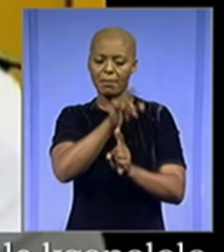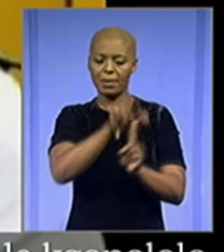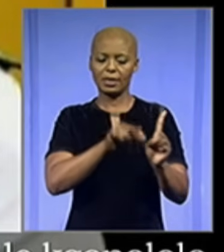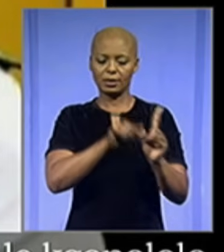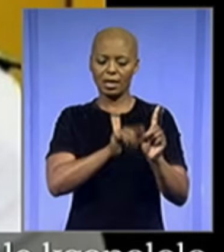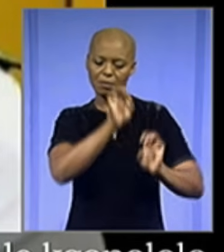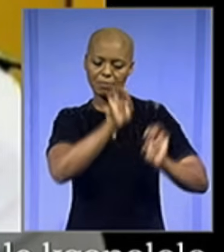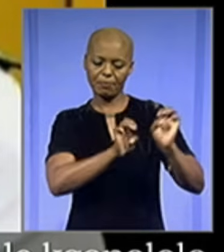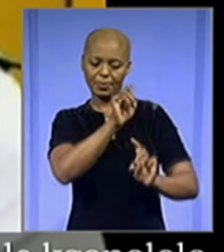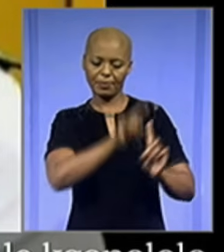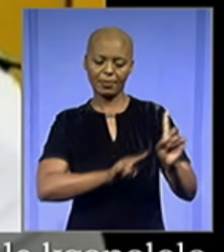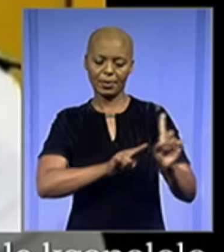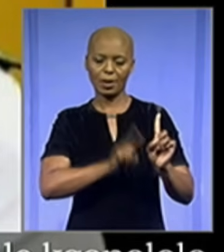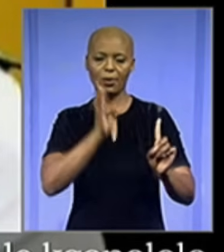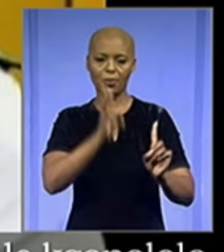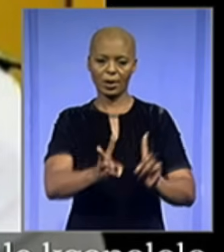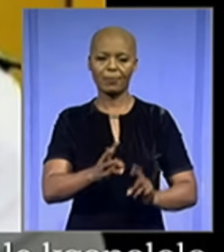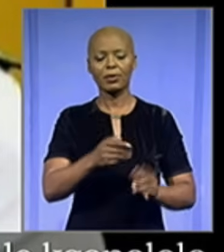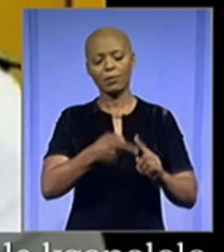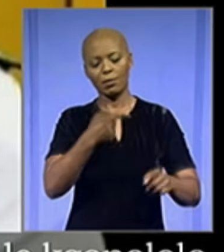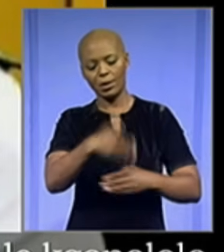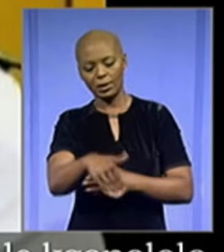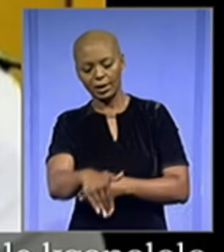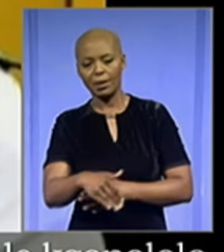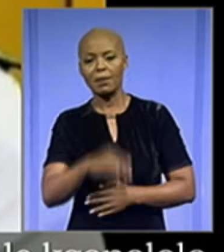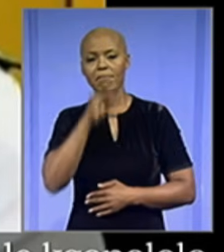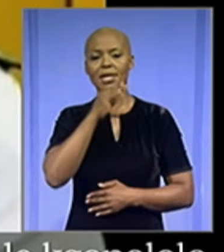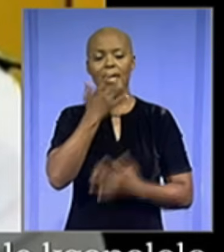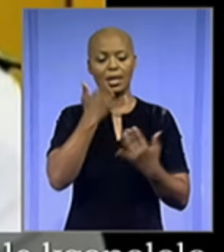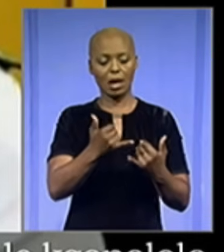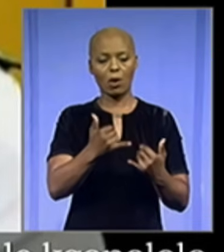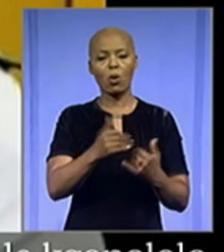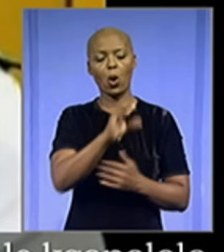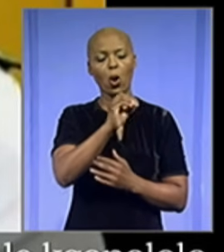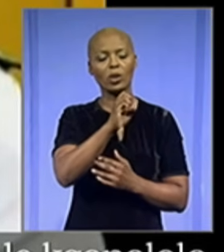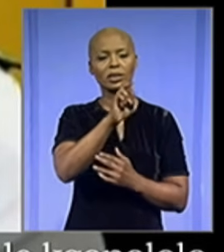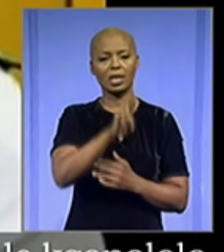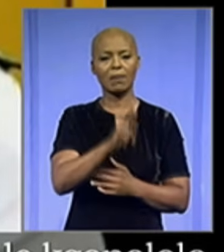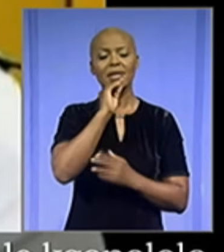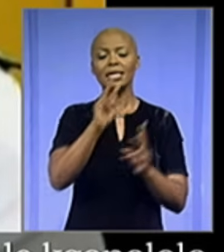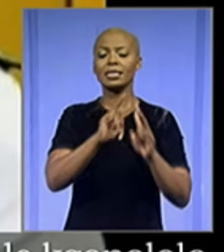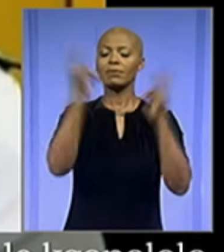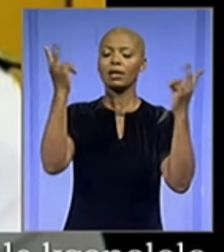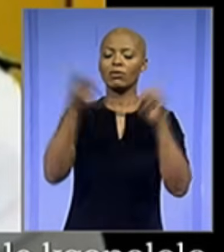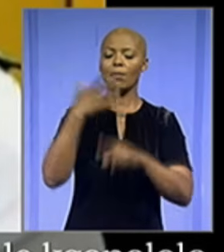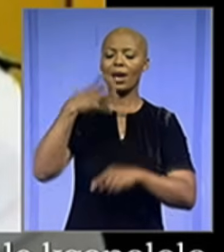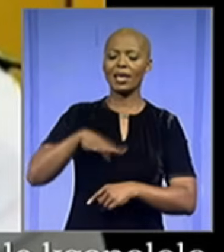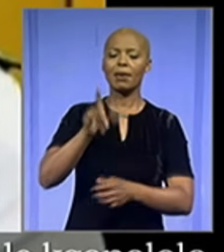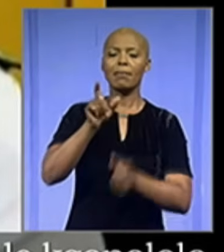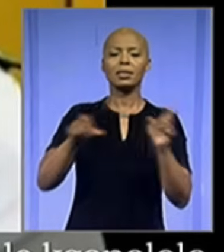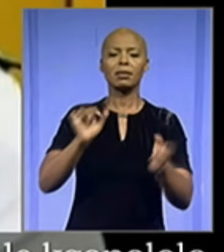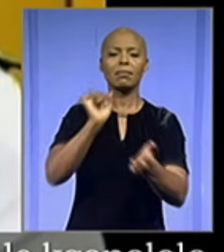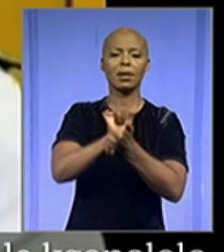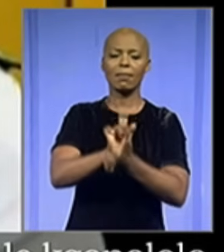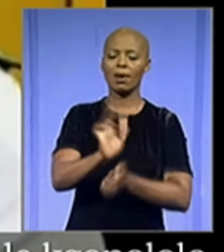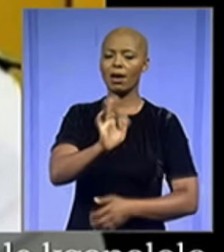public profile linked to Mr. Pistorius does not make him different from other inmates, nor warrant inconsistent treatment.